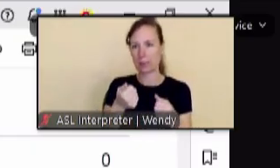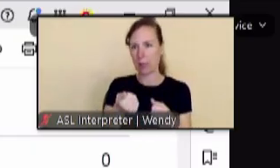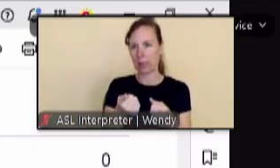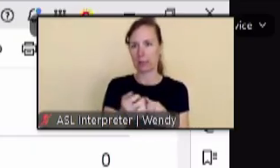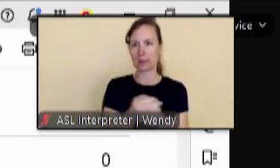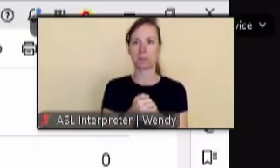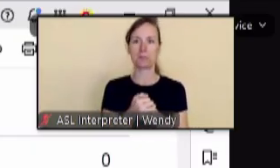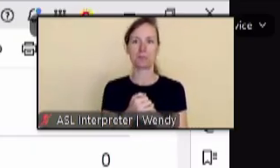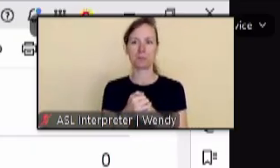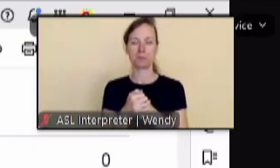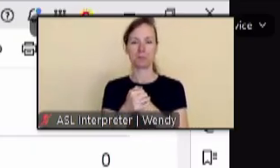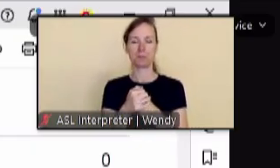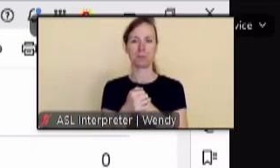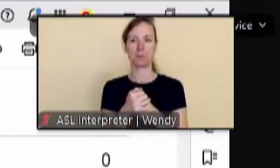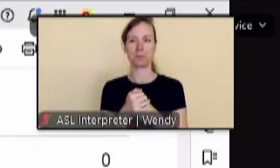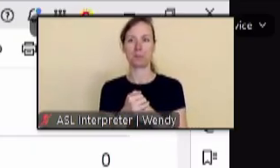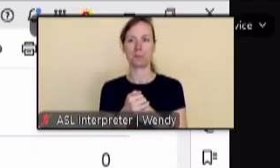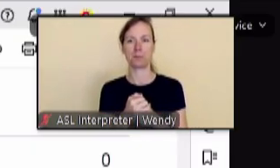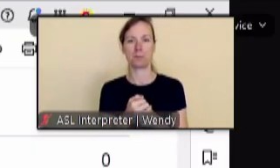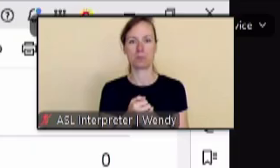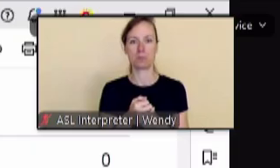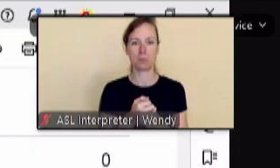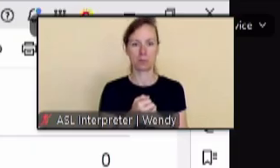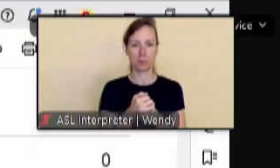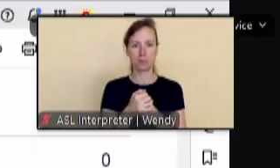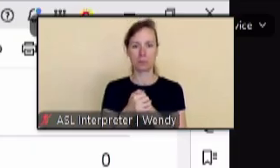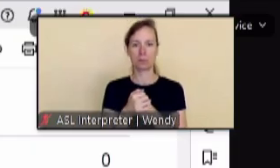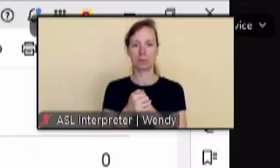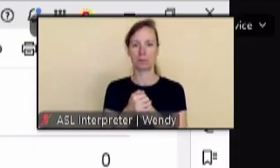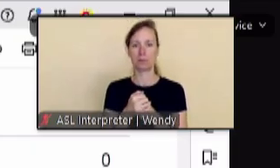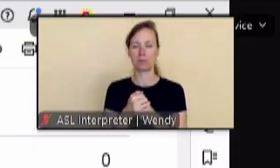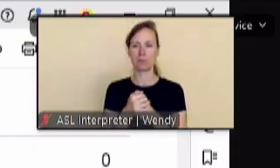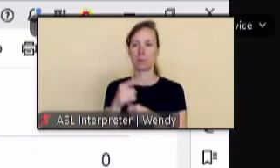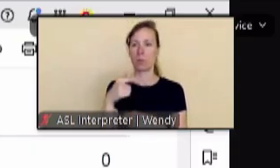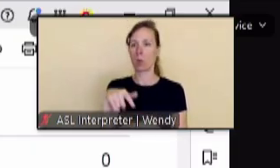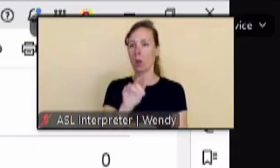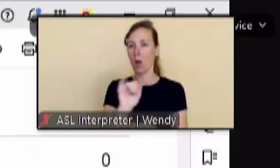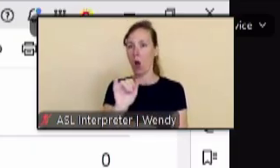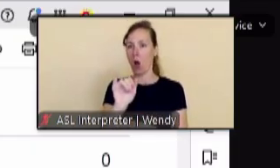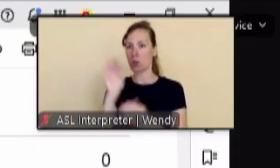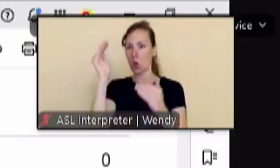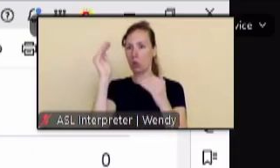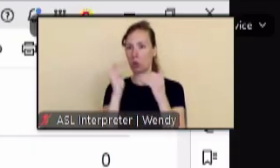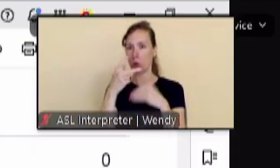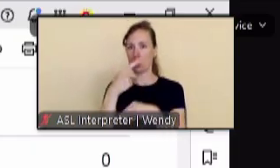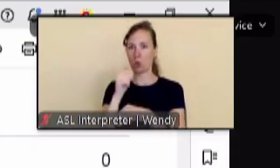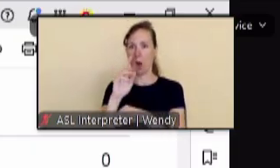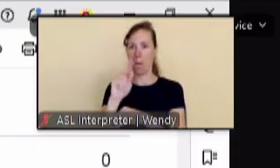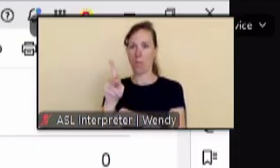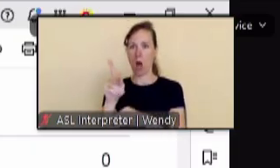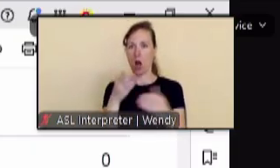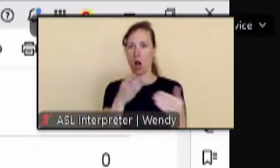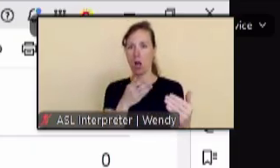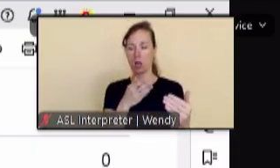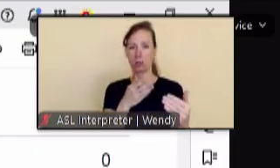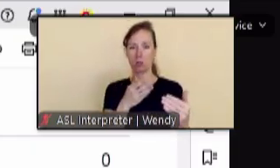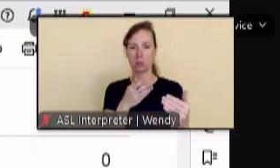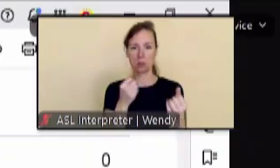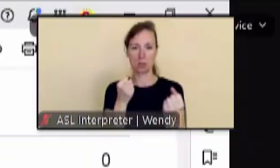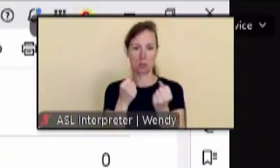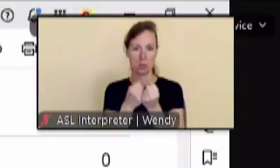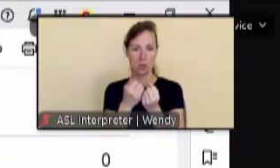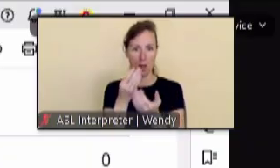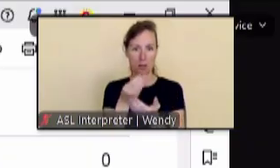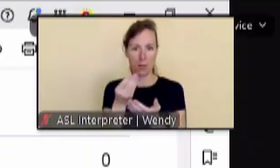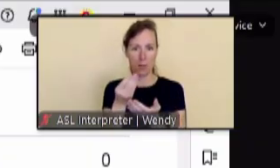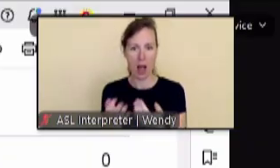We also reduced park supplies and looking at some of the past actuals. We in